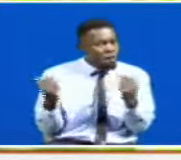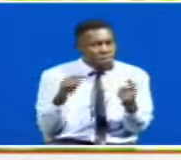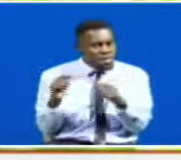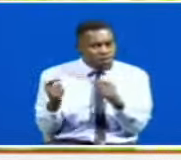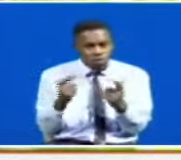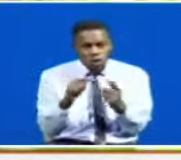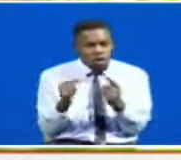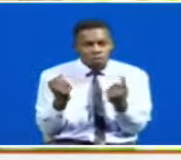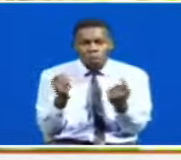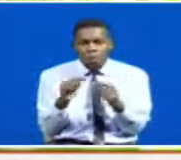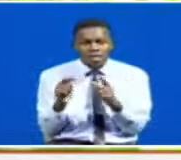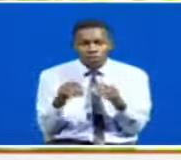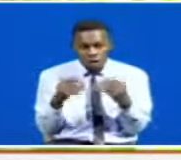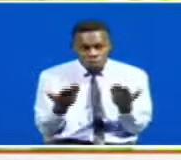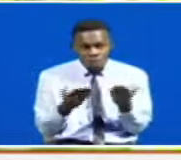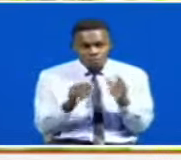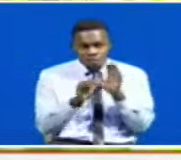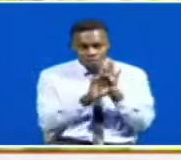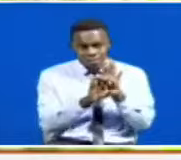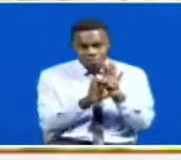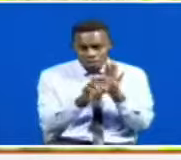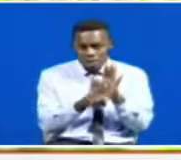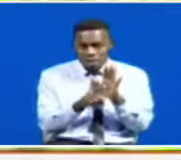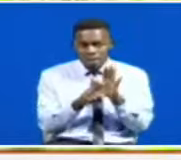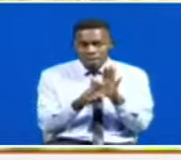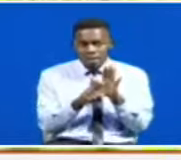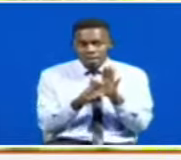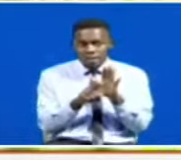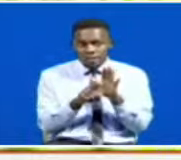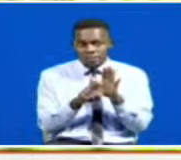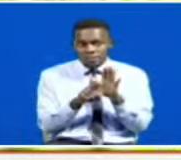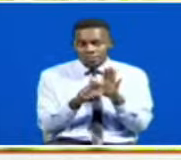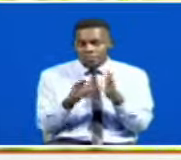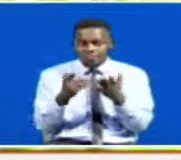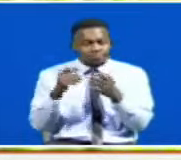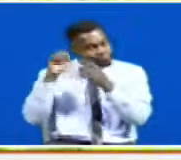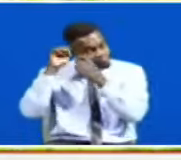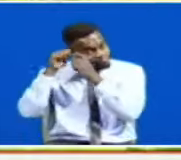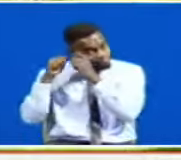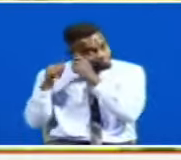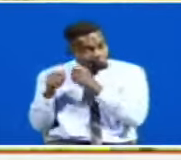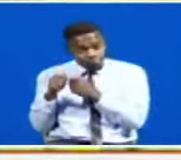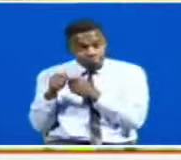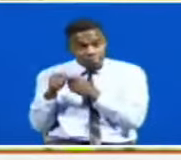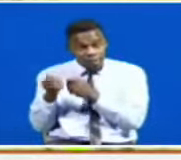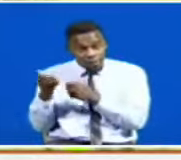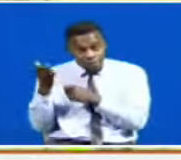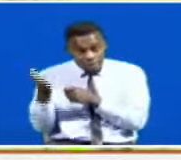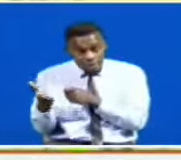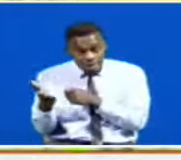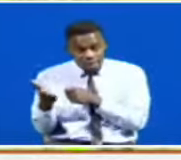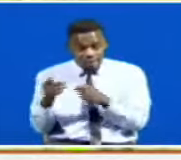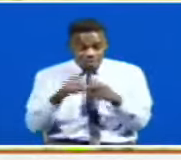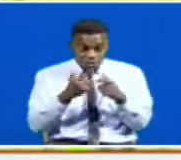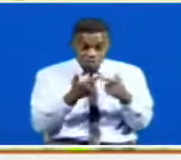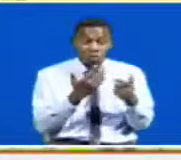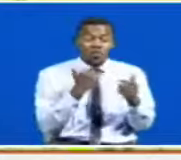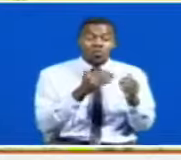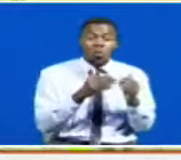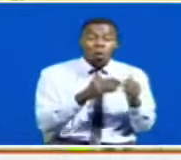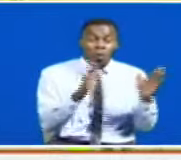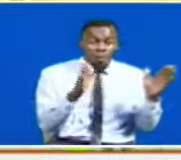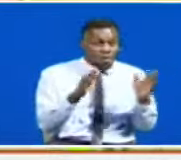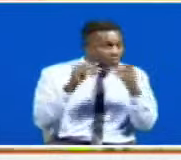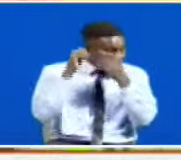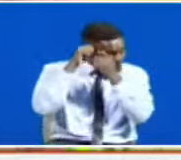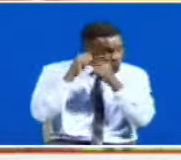there is, for example, somebody has put some saloon there, another one, that one I'm not touching. Ha, she